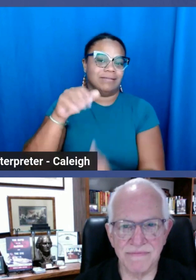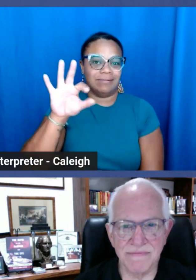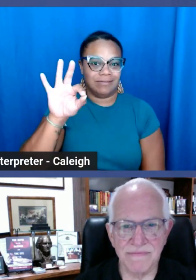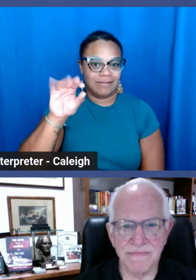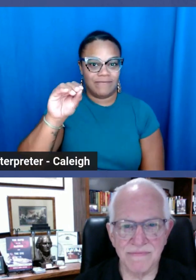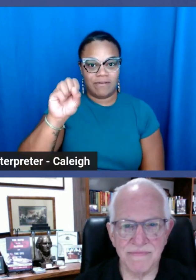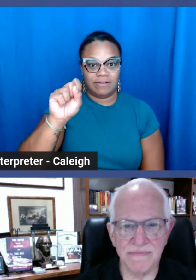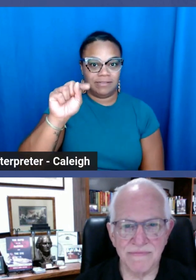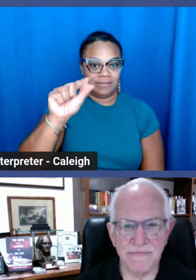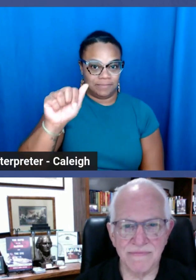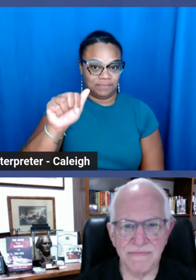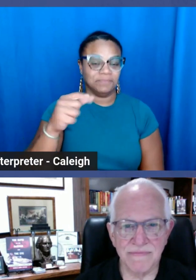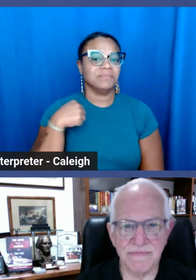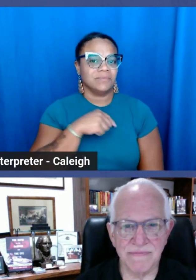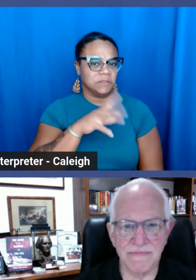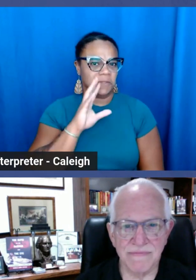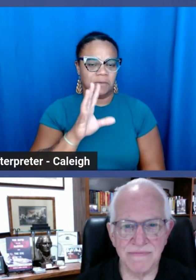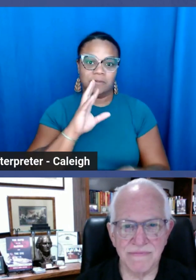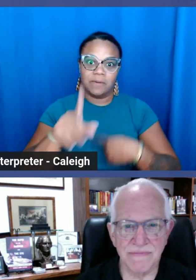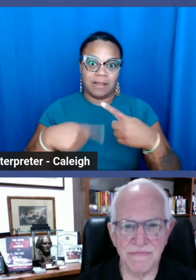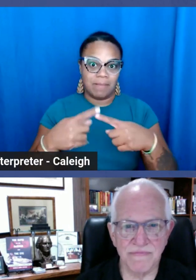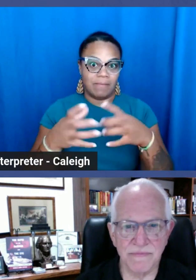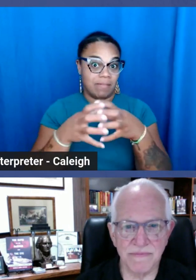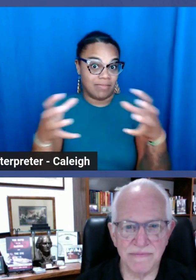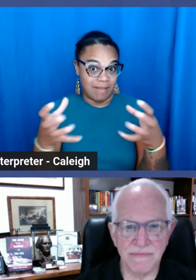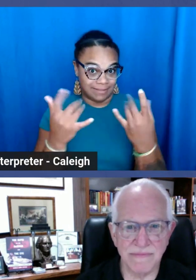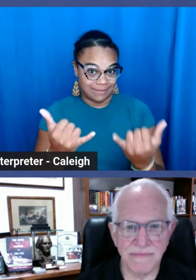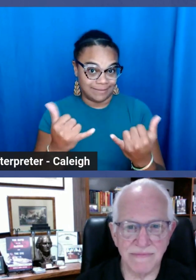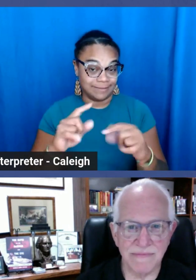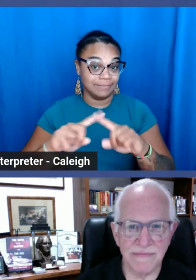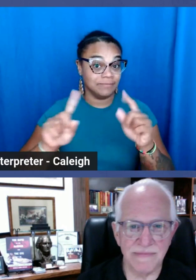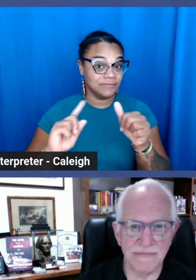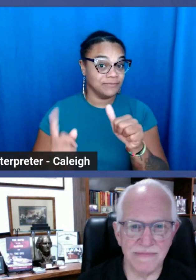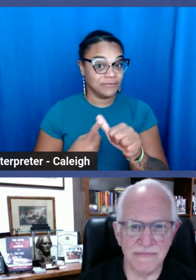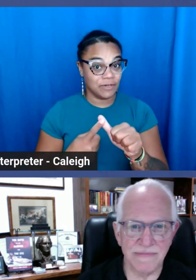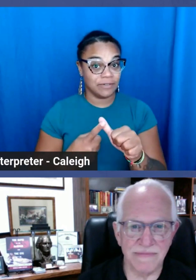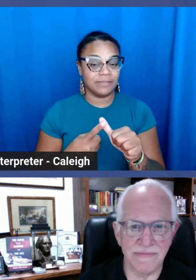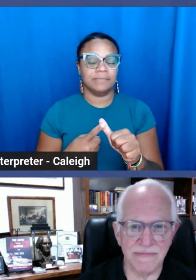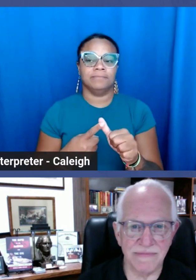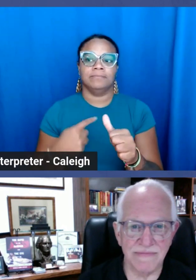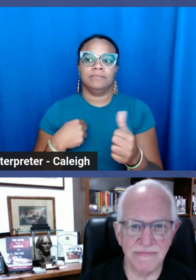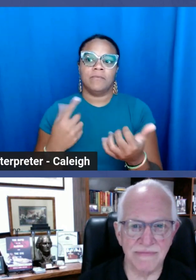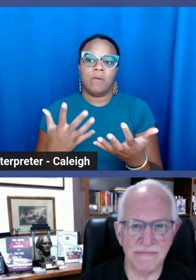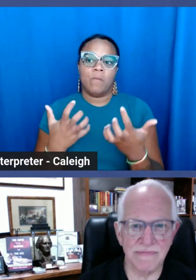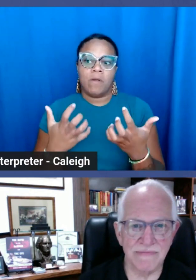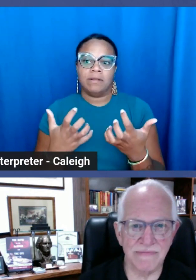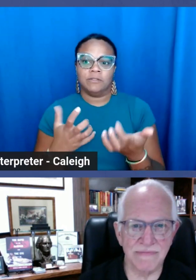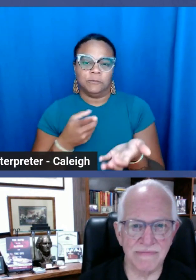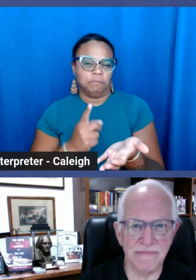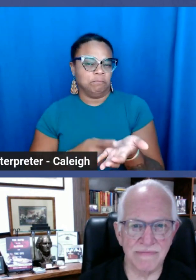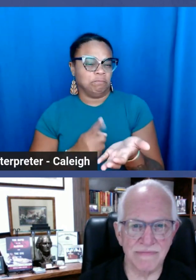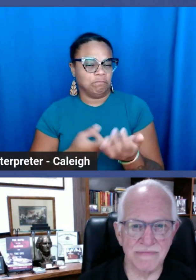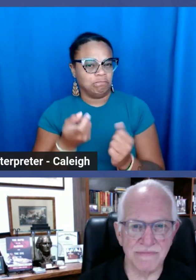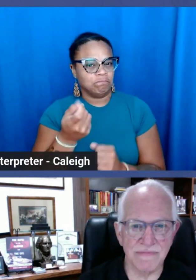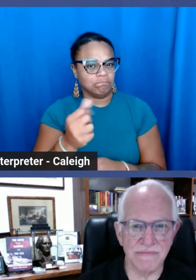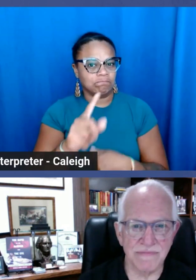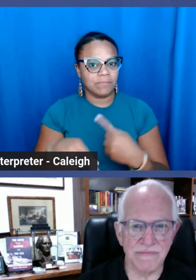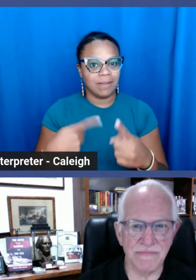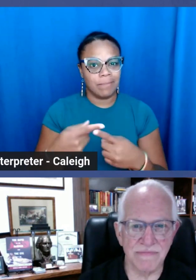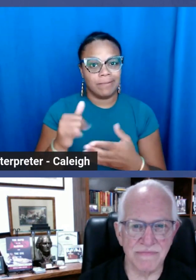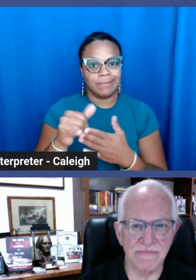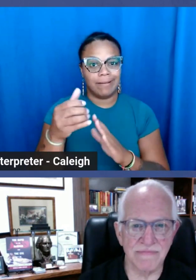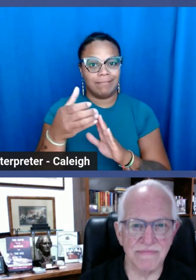We're going to talk about a lot of things today, but I want to start with a little bit about that